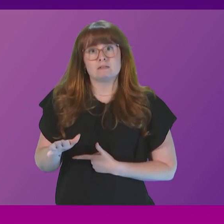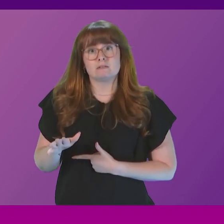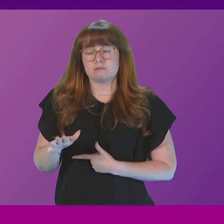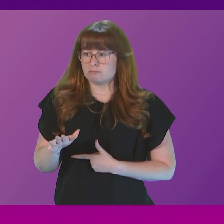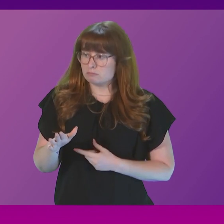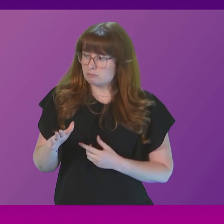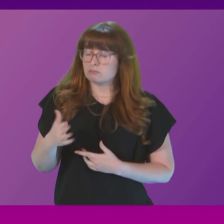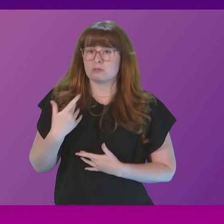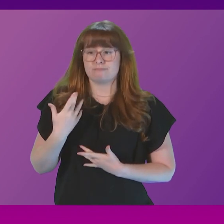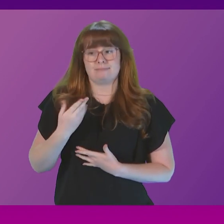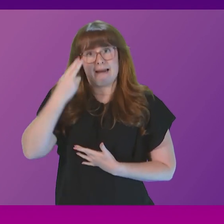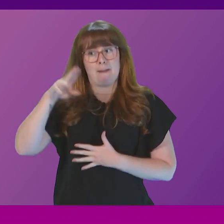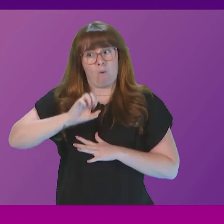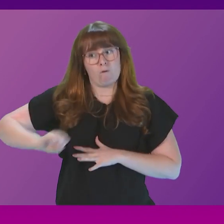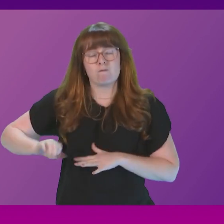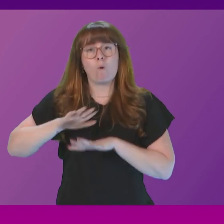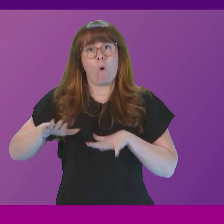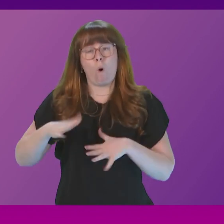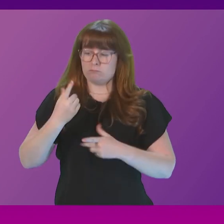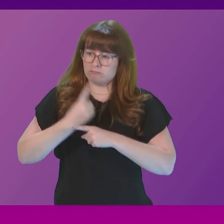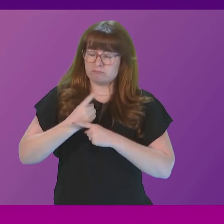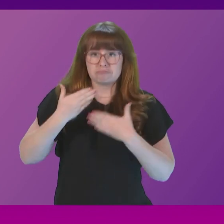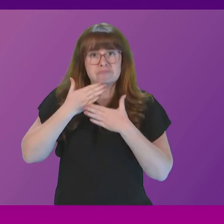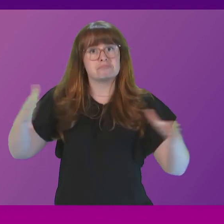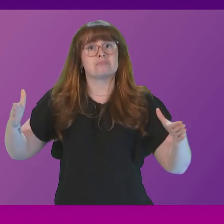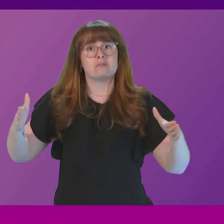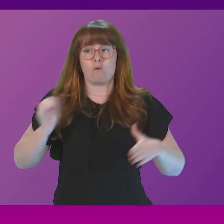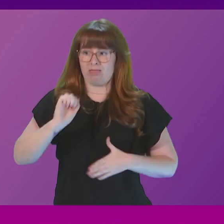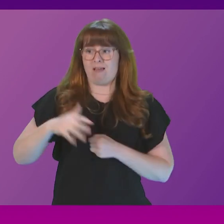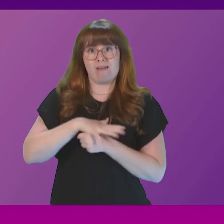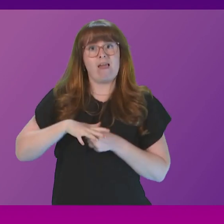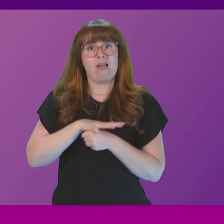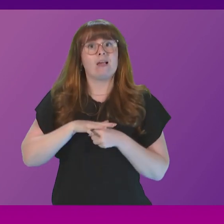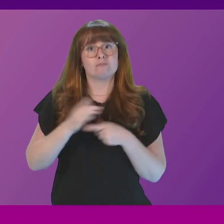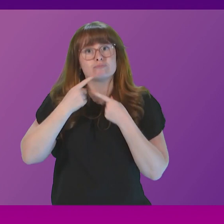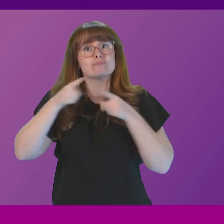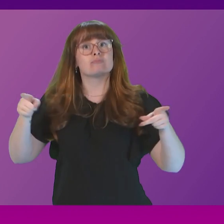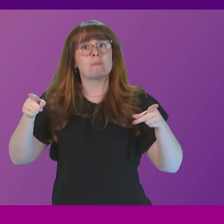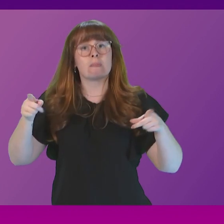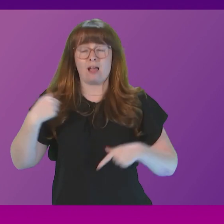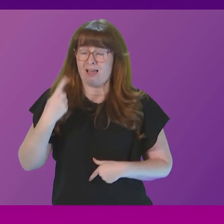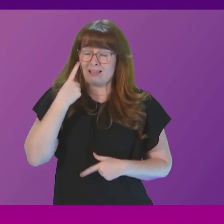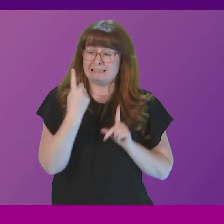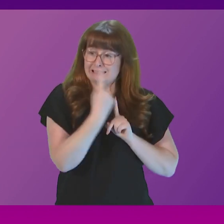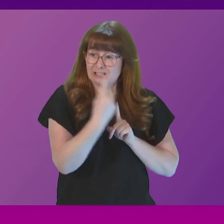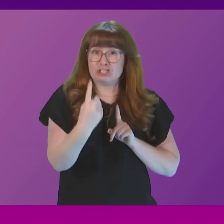their anonymity or speak publicly about their case. You know, I think every single one of